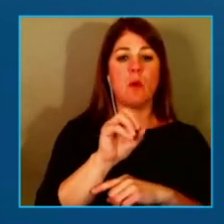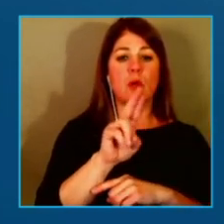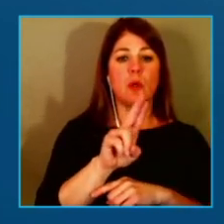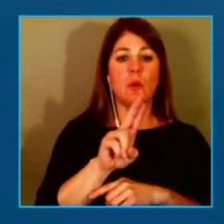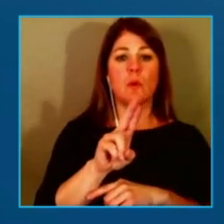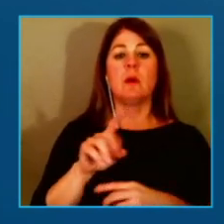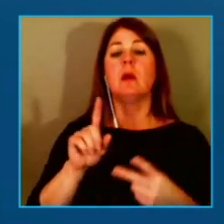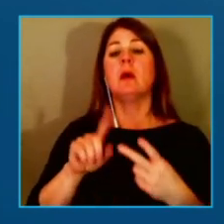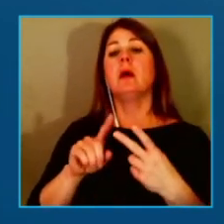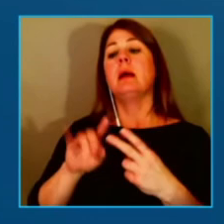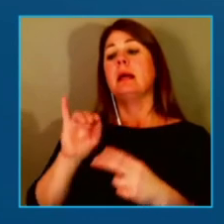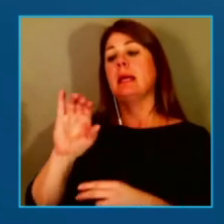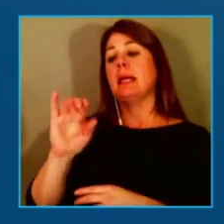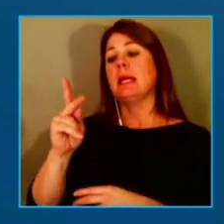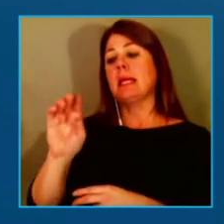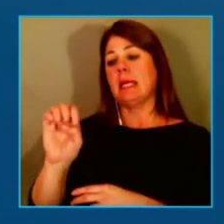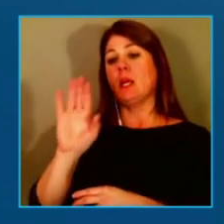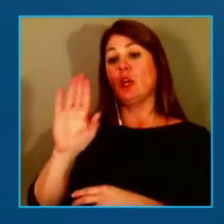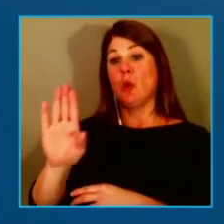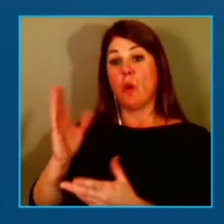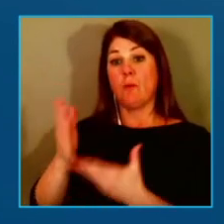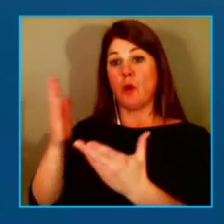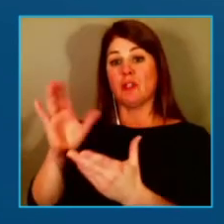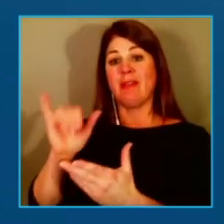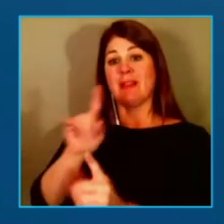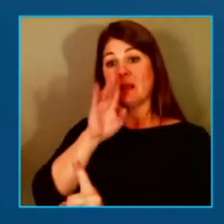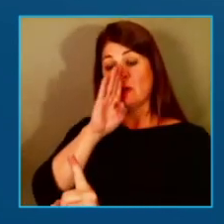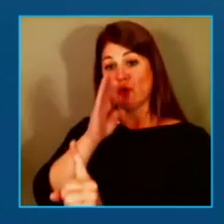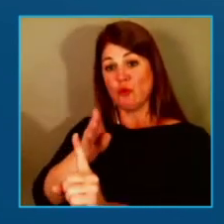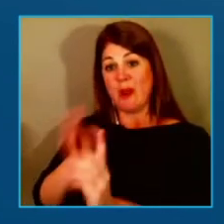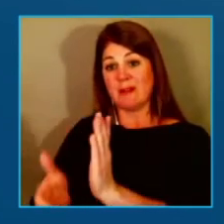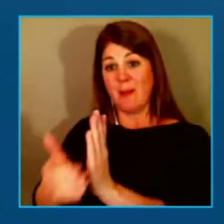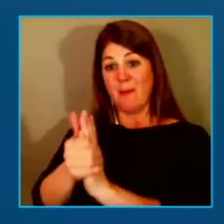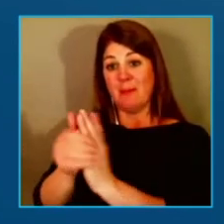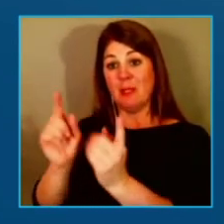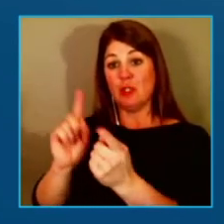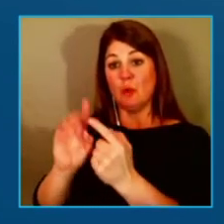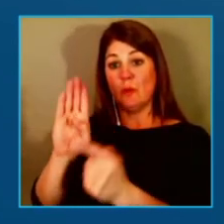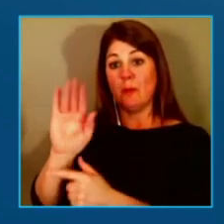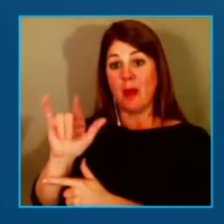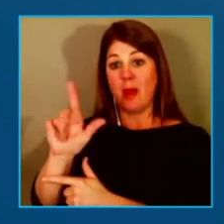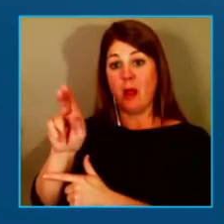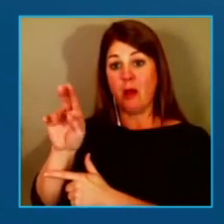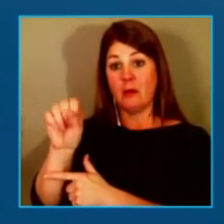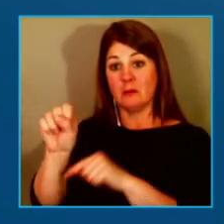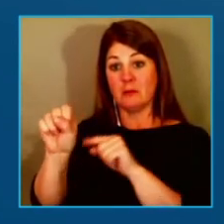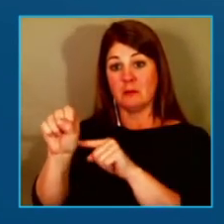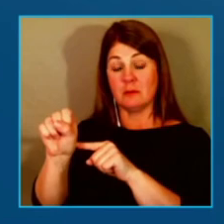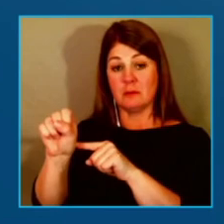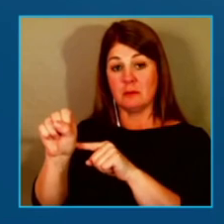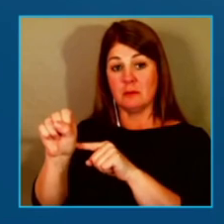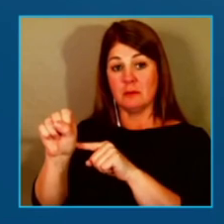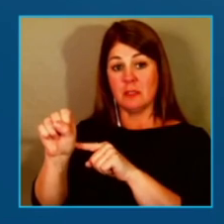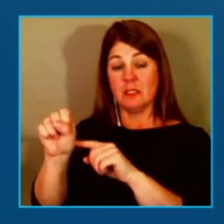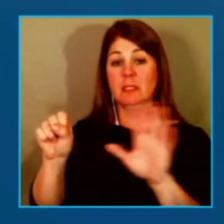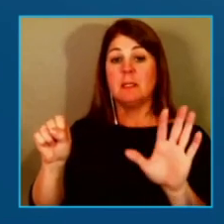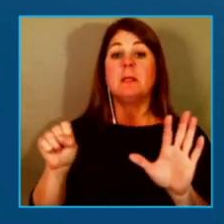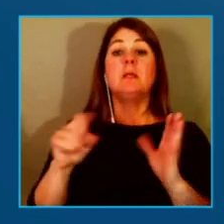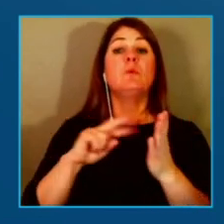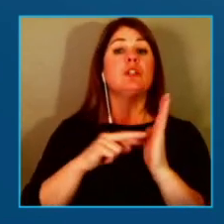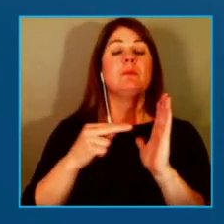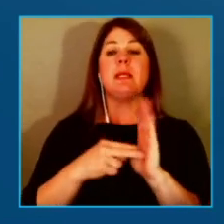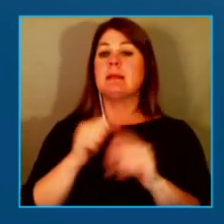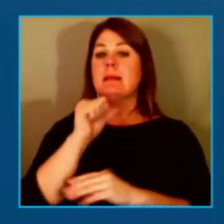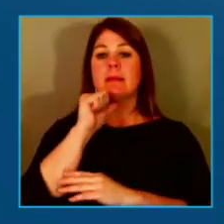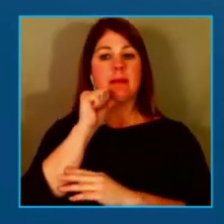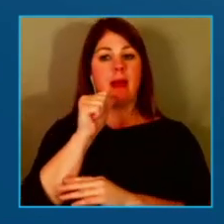is a direct amendment to the bylaws. So it's not an amendment to